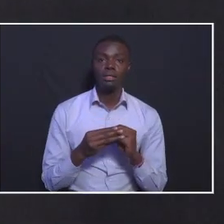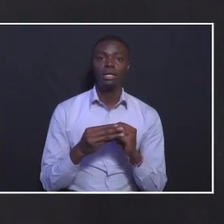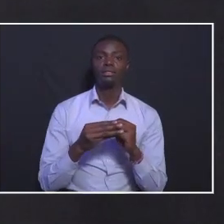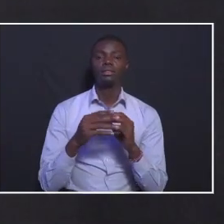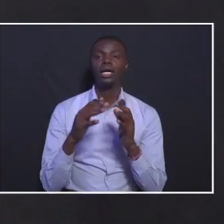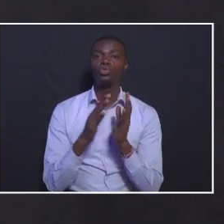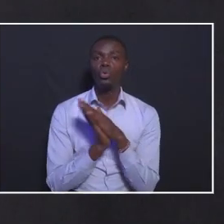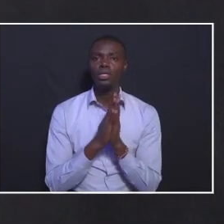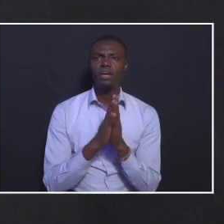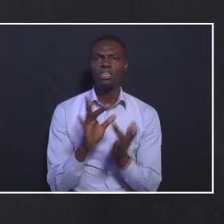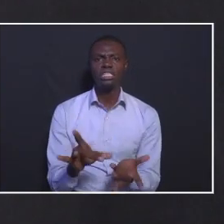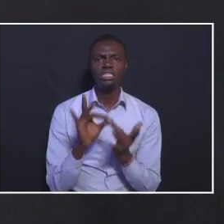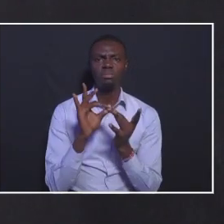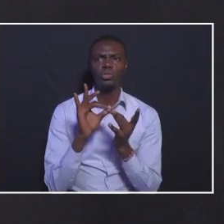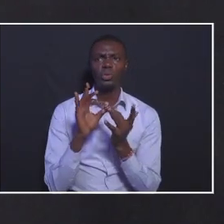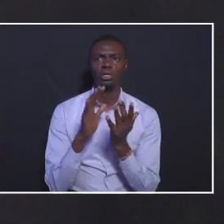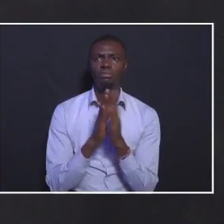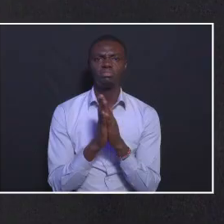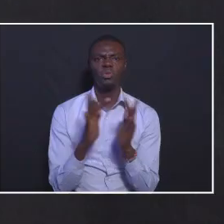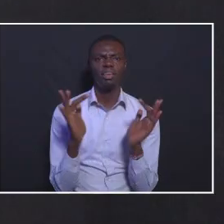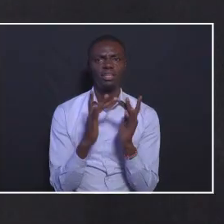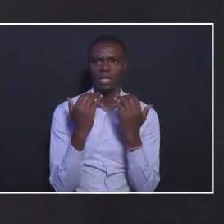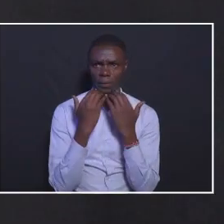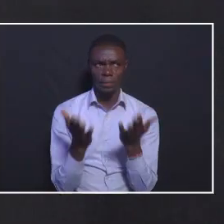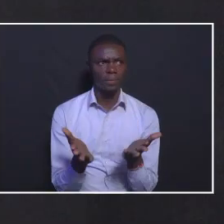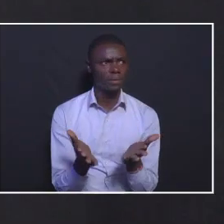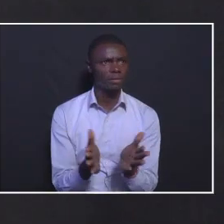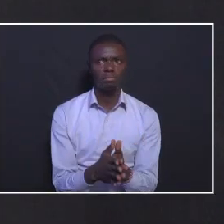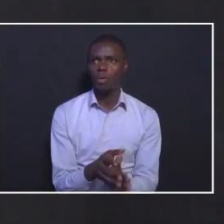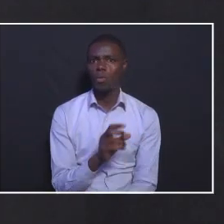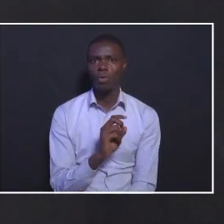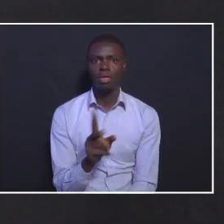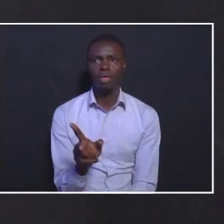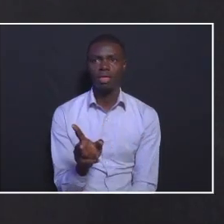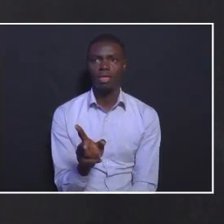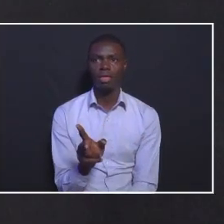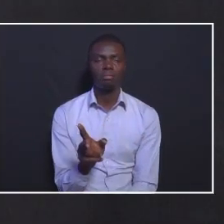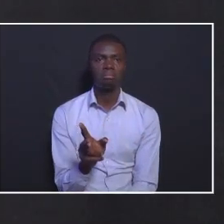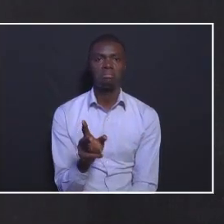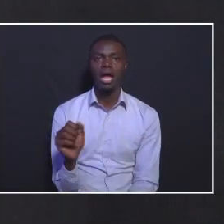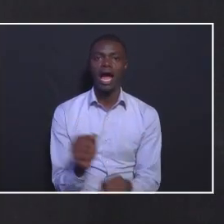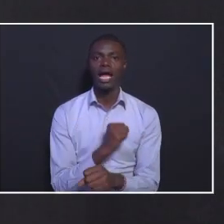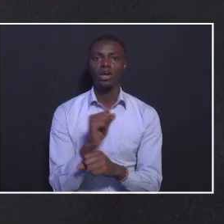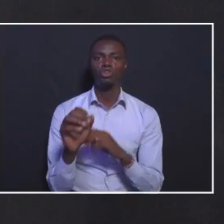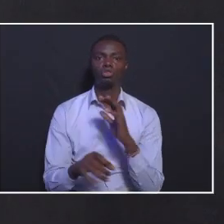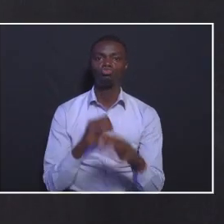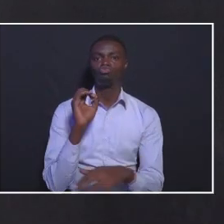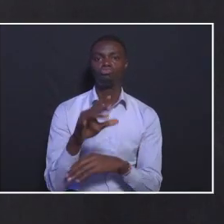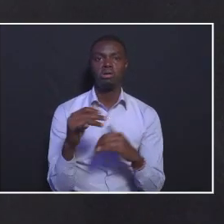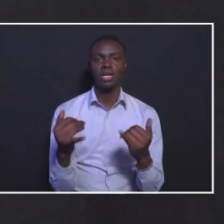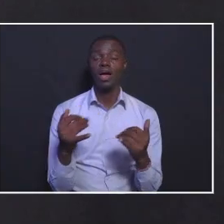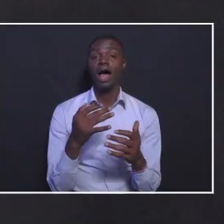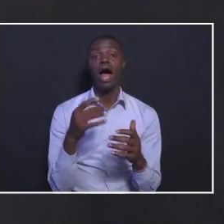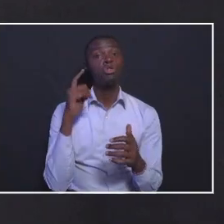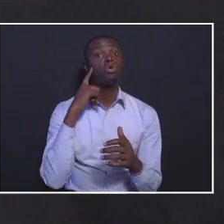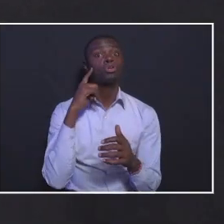identity. Oh, we don't have internet. Okay, so I will not pull that up now. I thought I would show